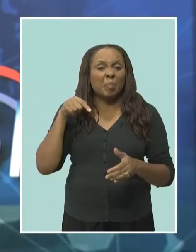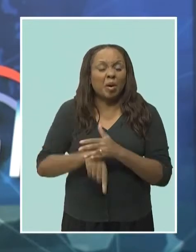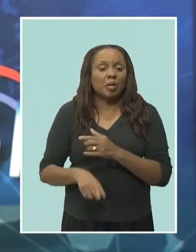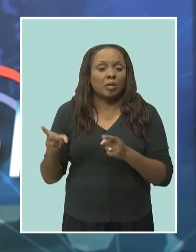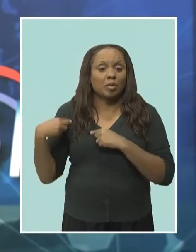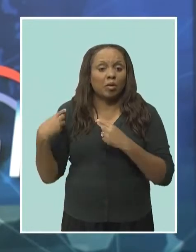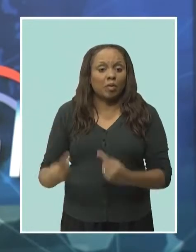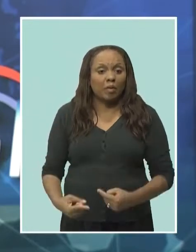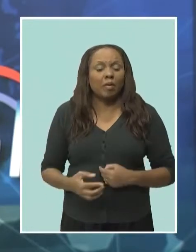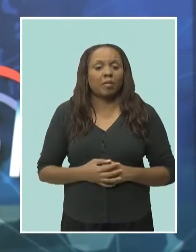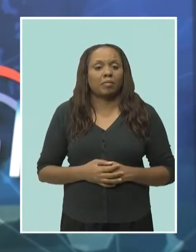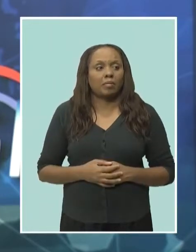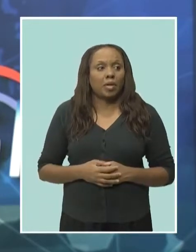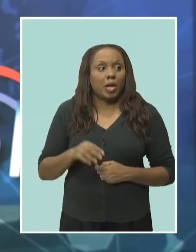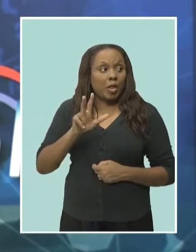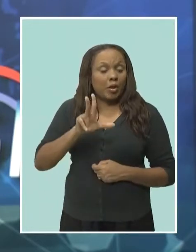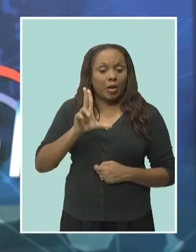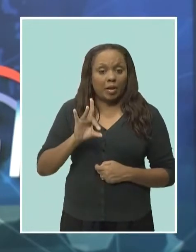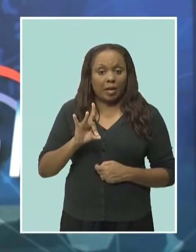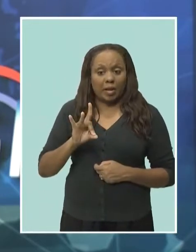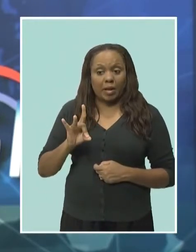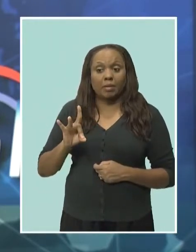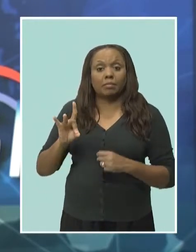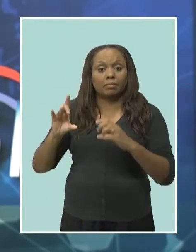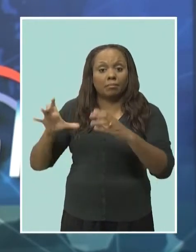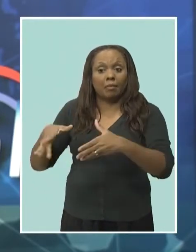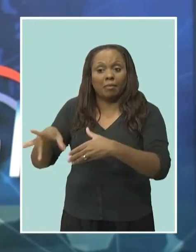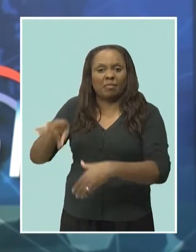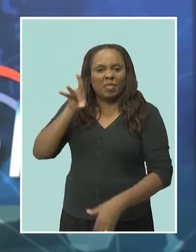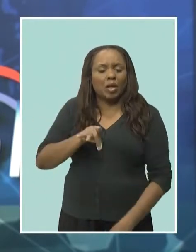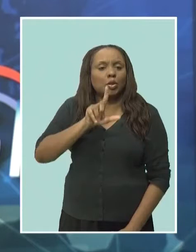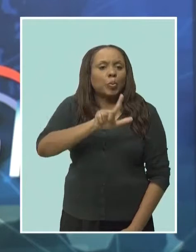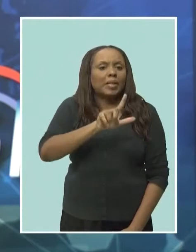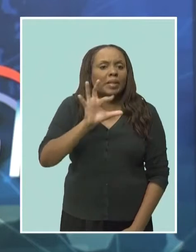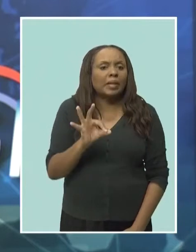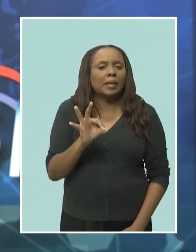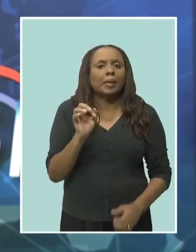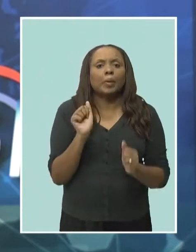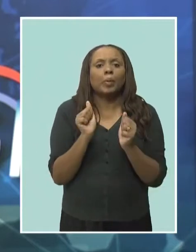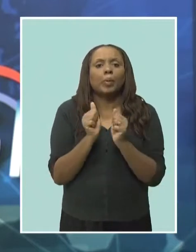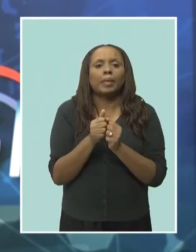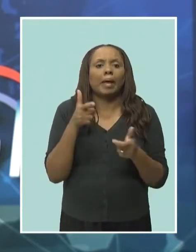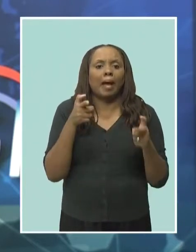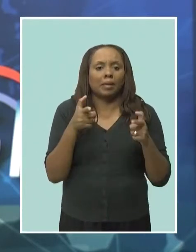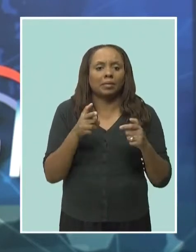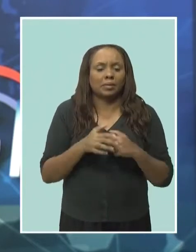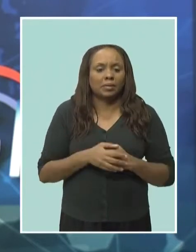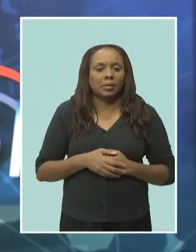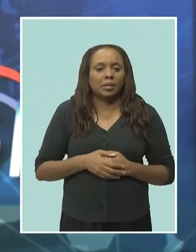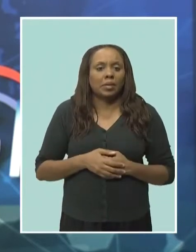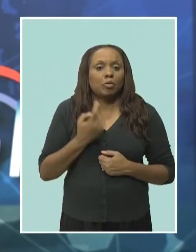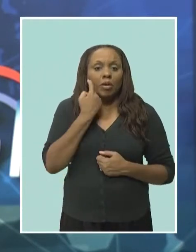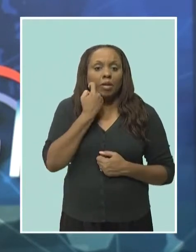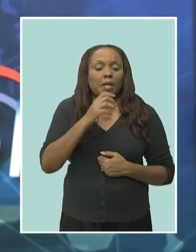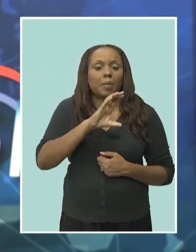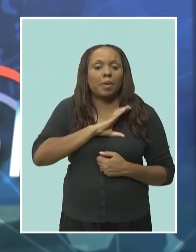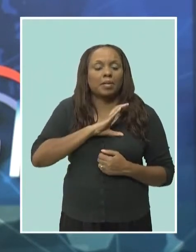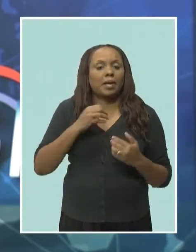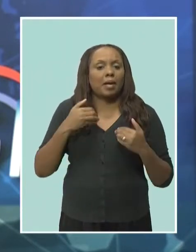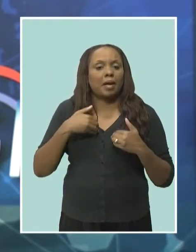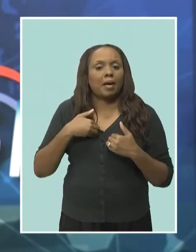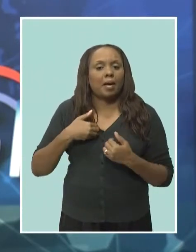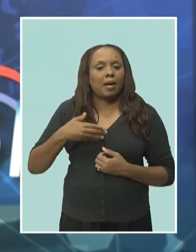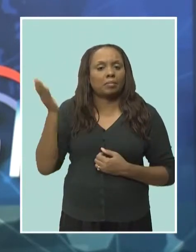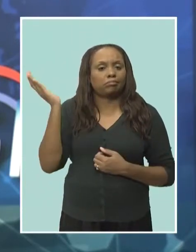committed with firearms. And during a live briefing this evening at police headquarters, just ending a few moments ago, the Acting Commissioner of